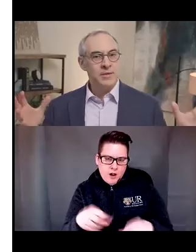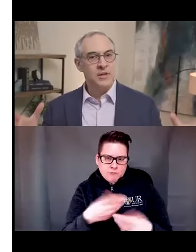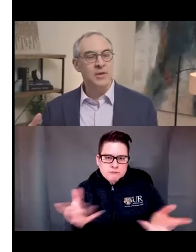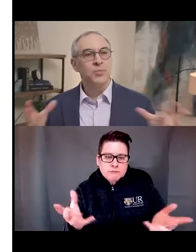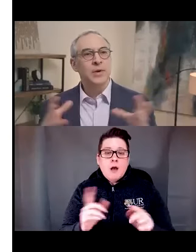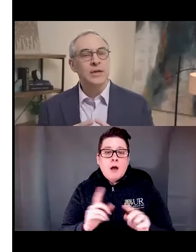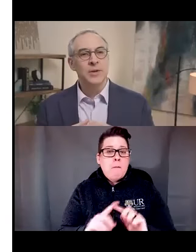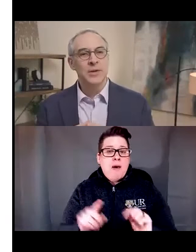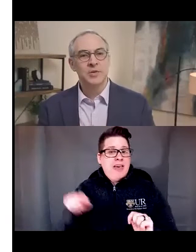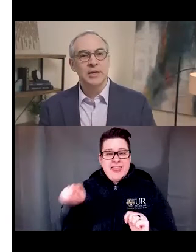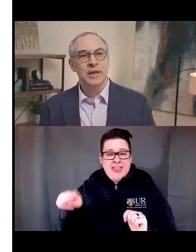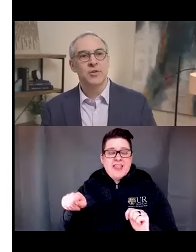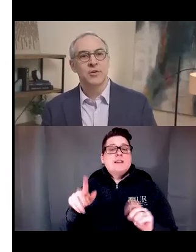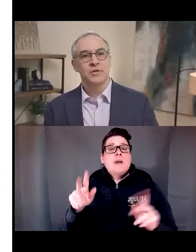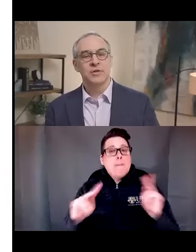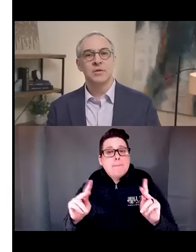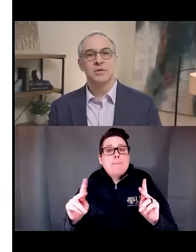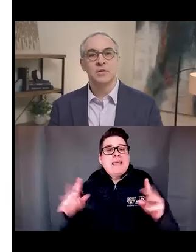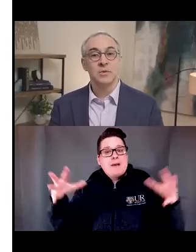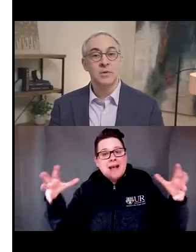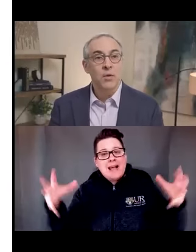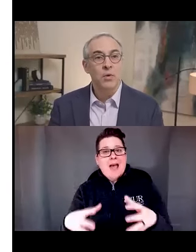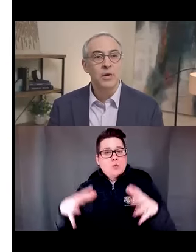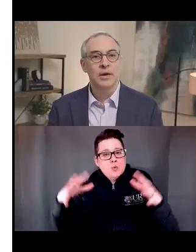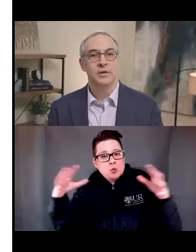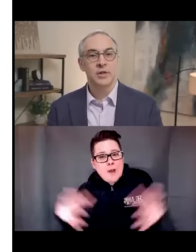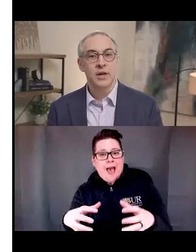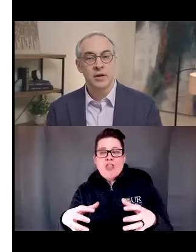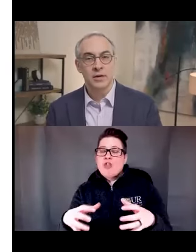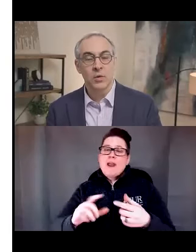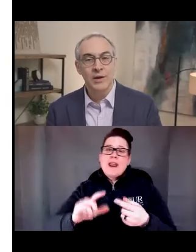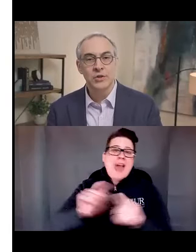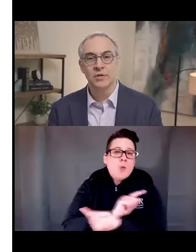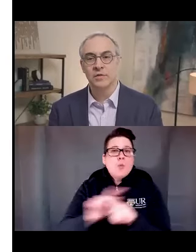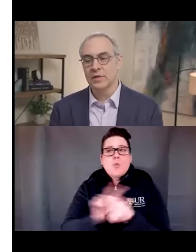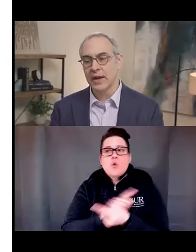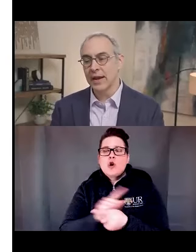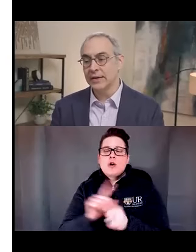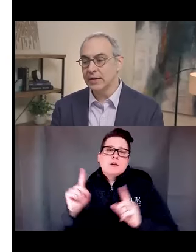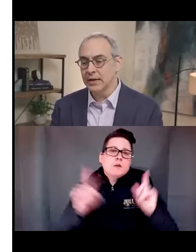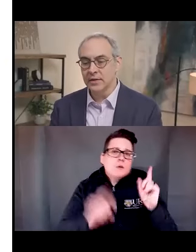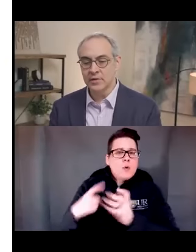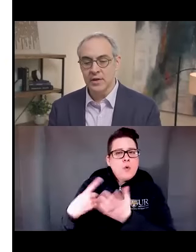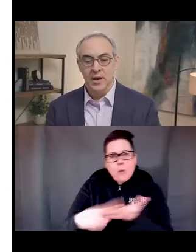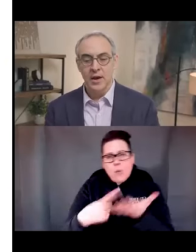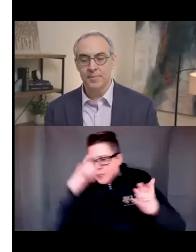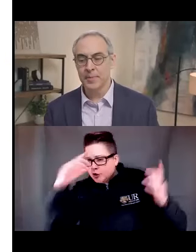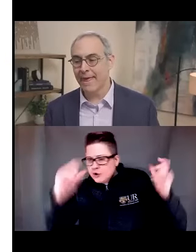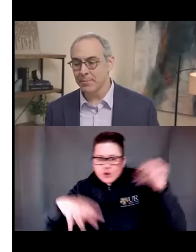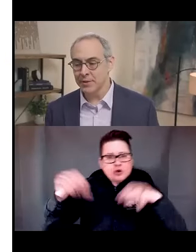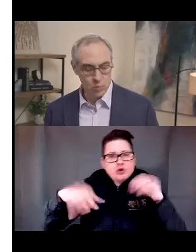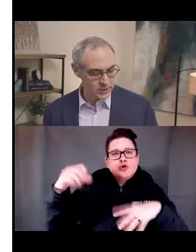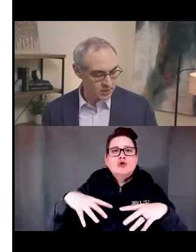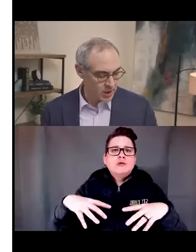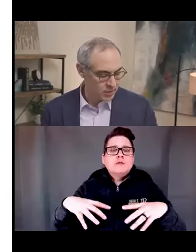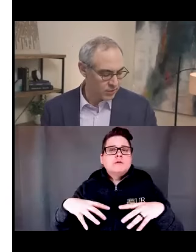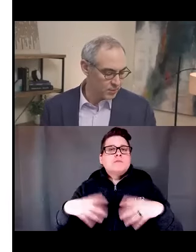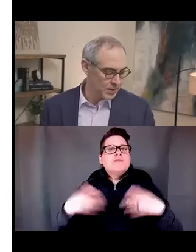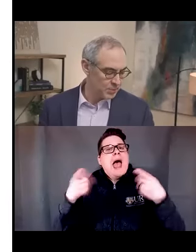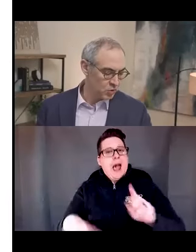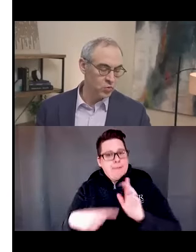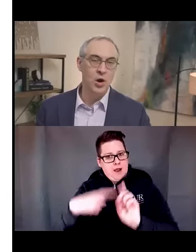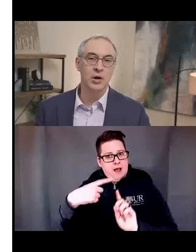this is basically bringing people together to network and share questions and ideas. That happens once a